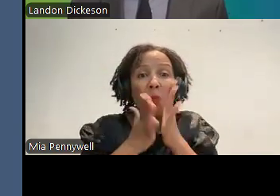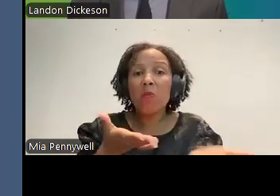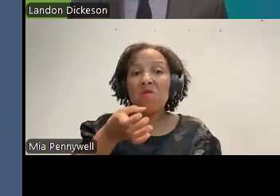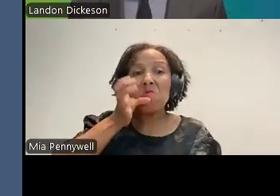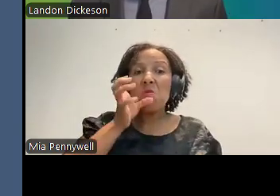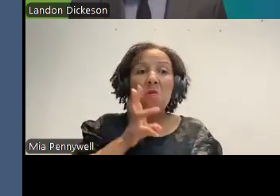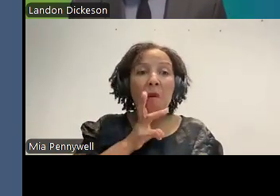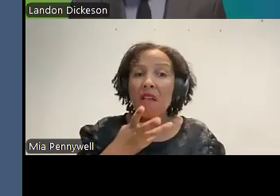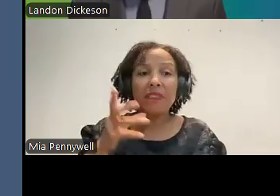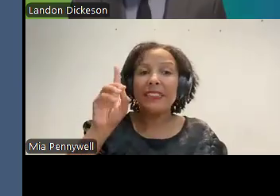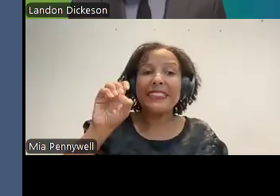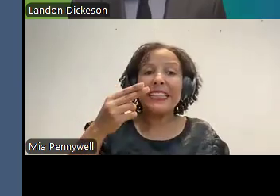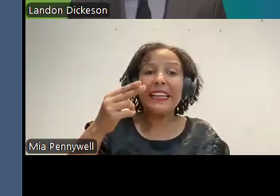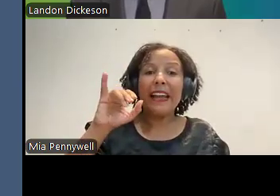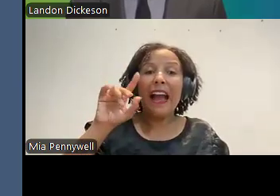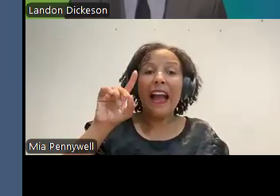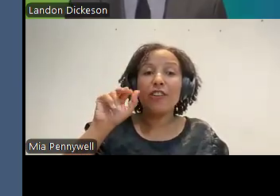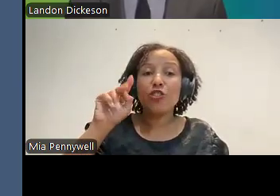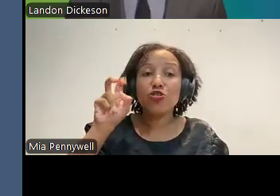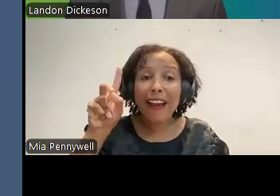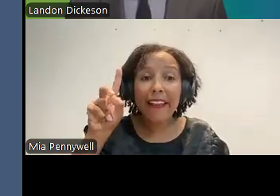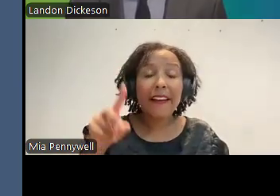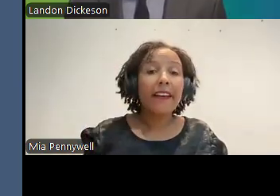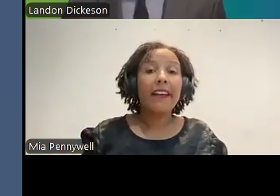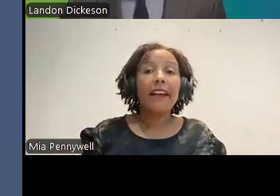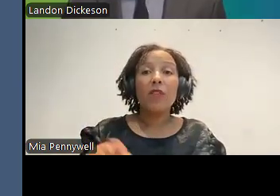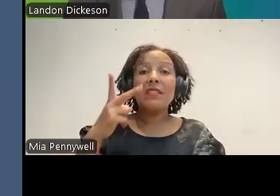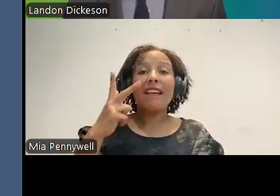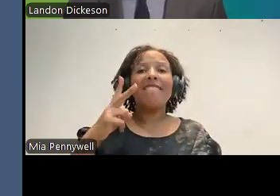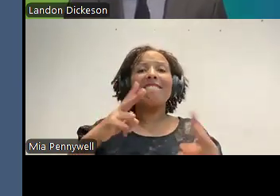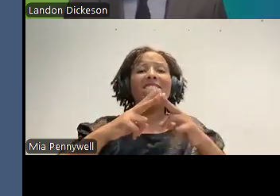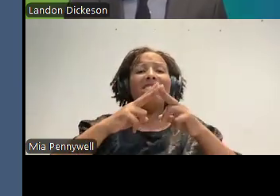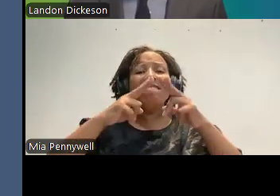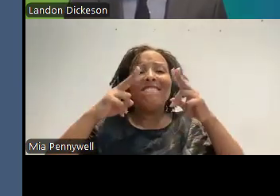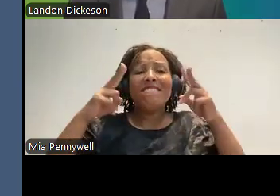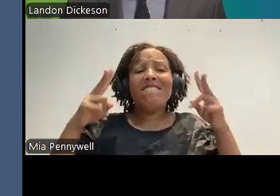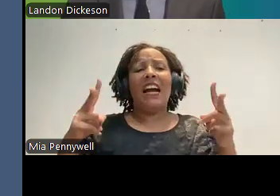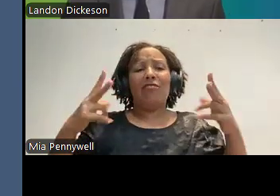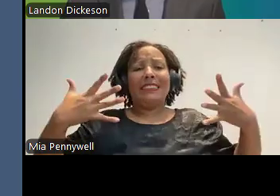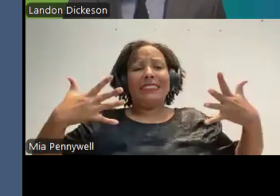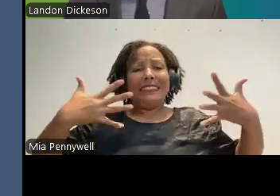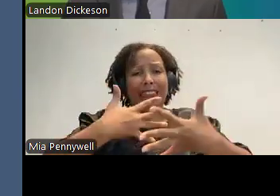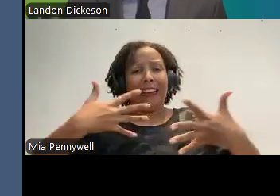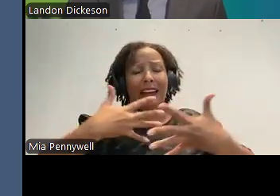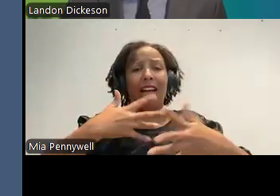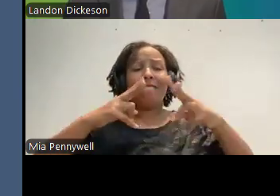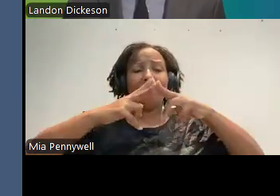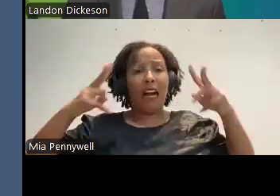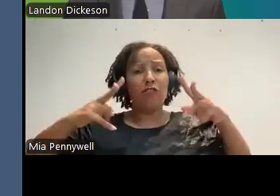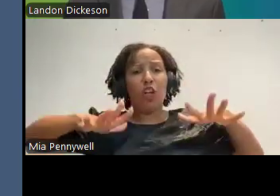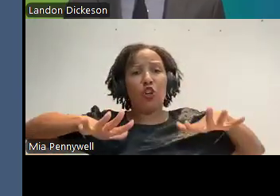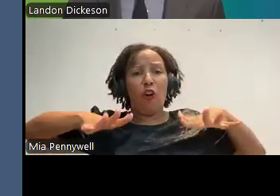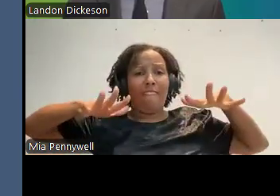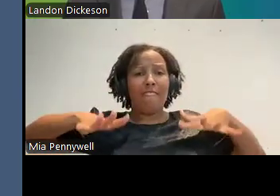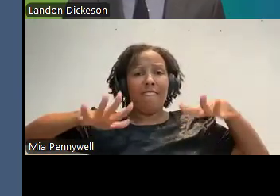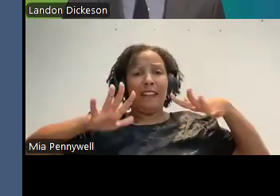they are um, very scared and very nervous about interacting with anybody, and